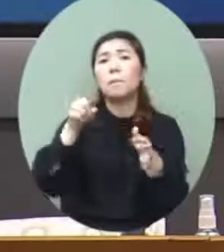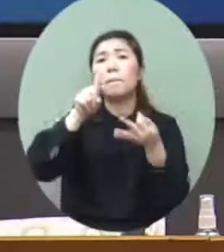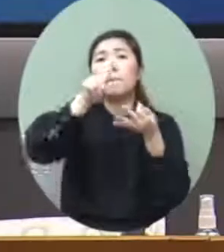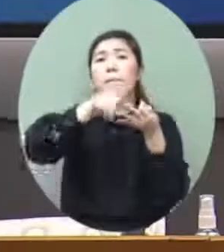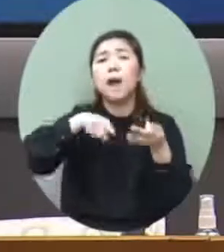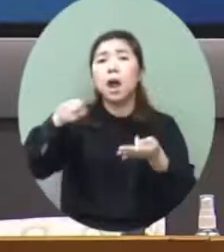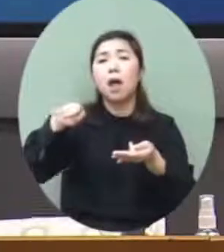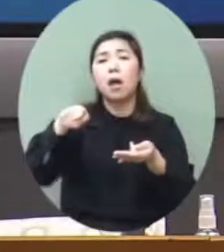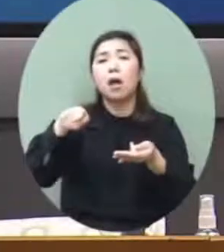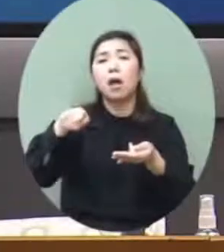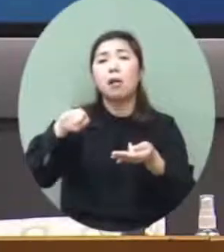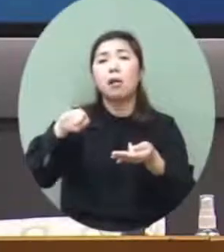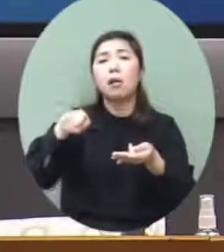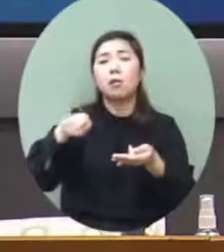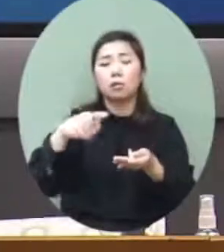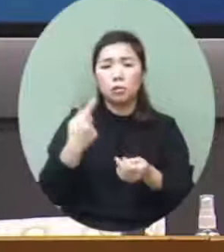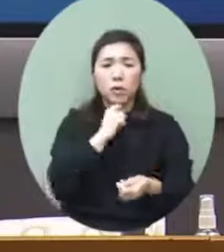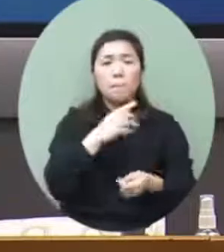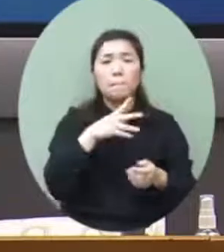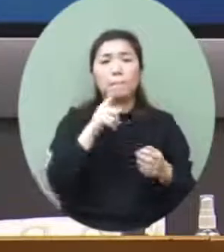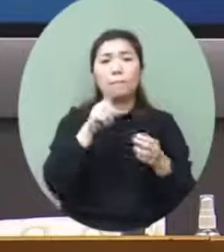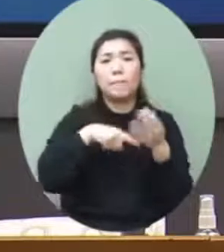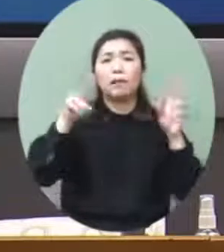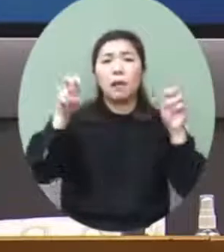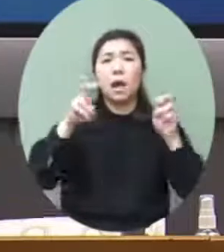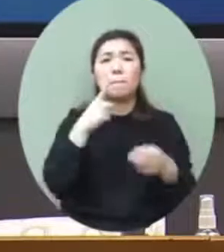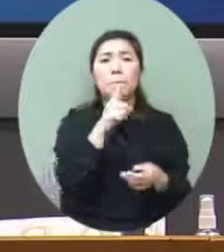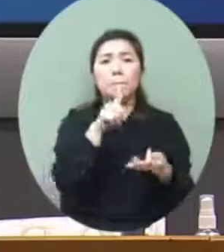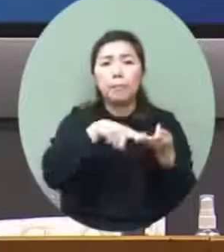responsibility, the HA has